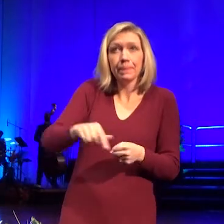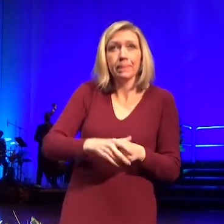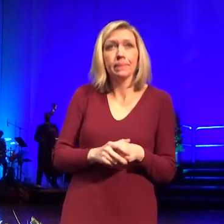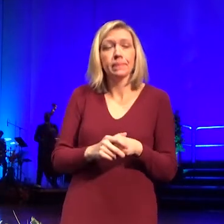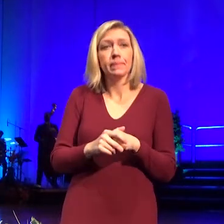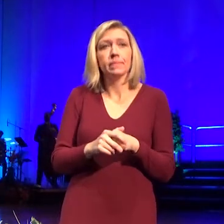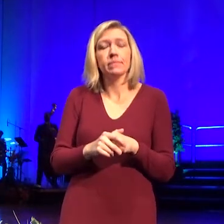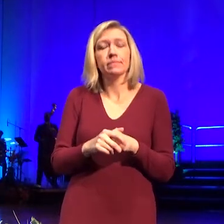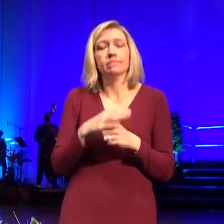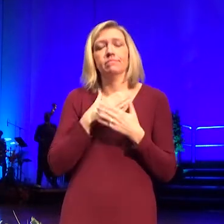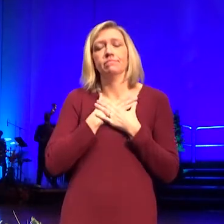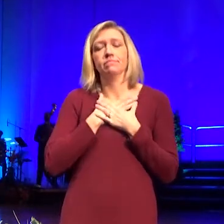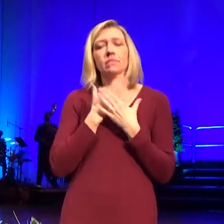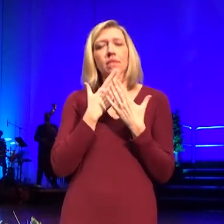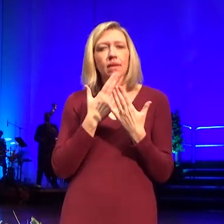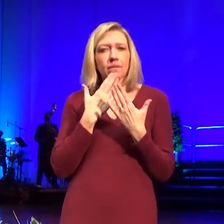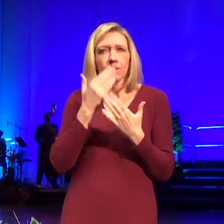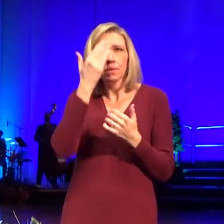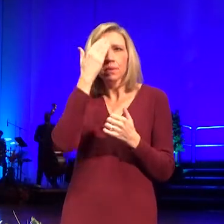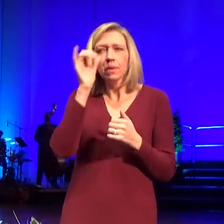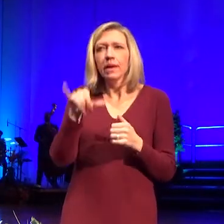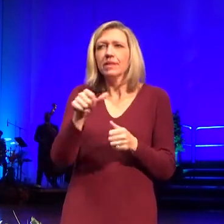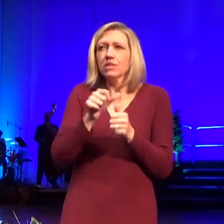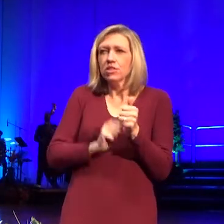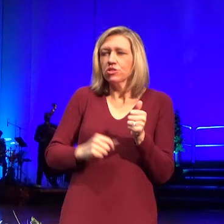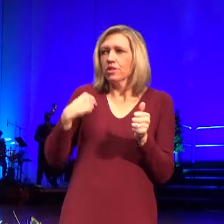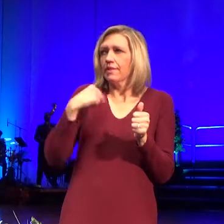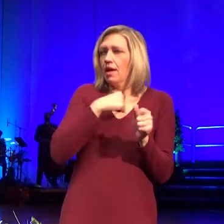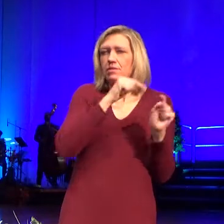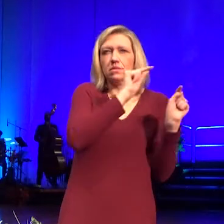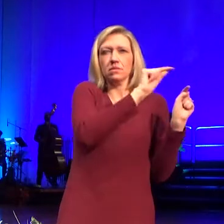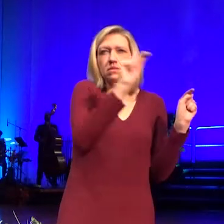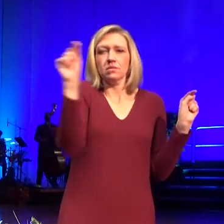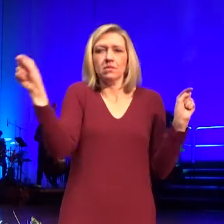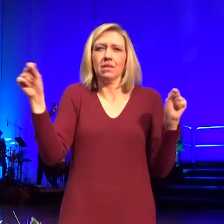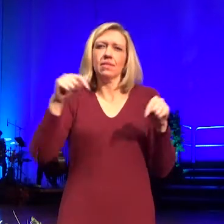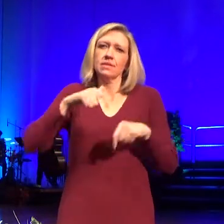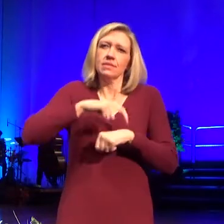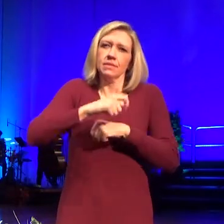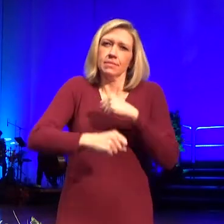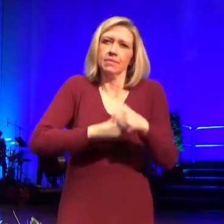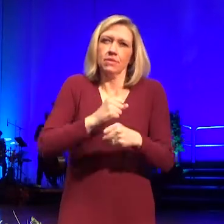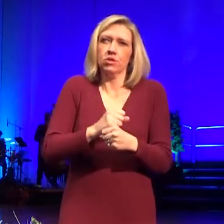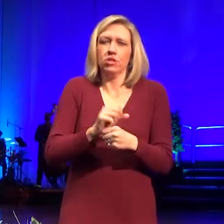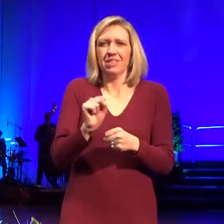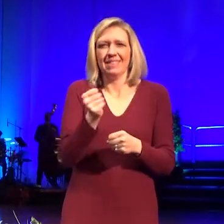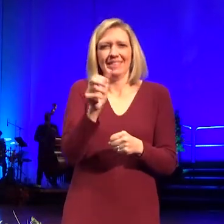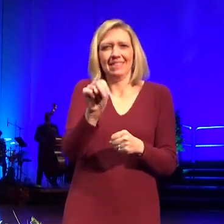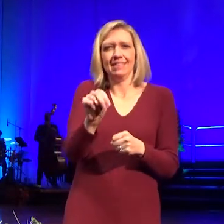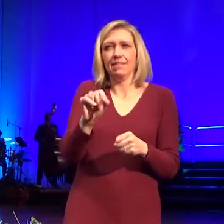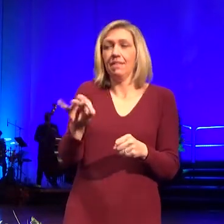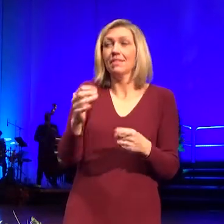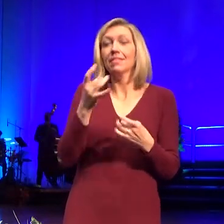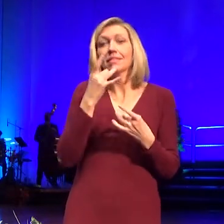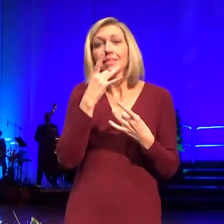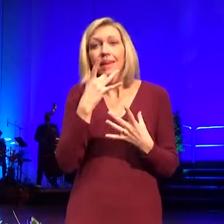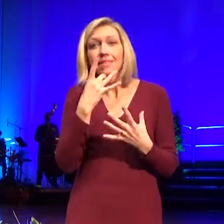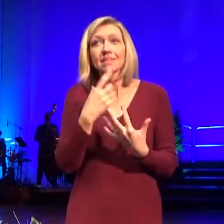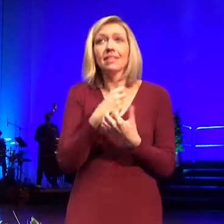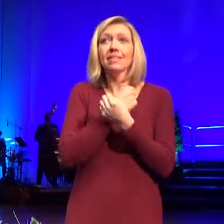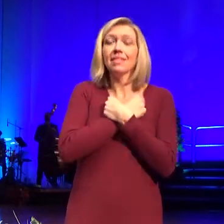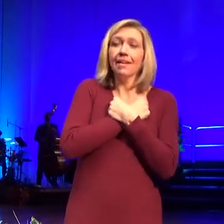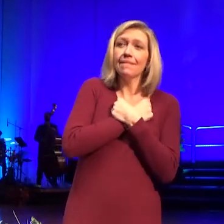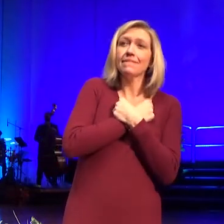And I'm so thankful to know that each one of us in this season that is coming upon us, this season of light and